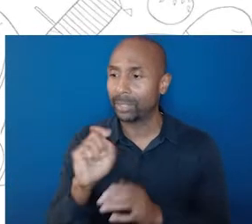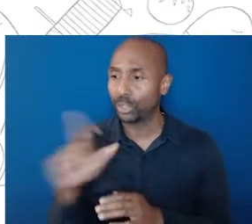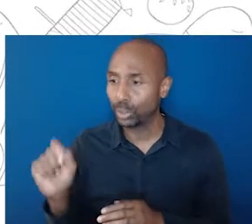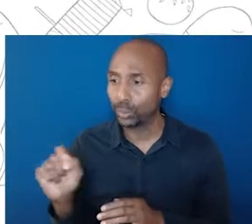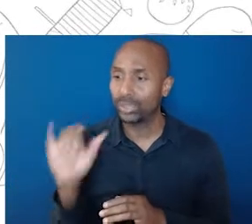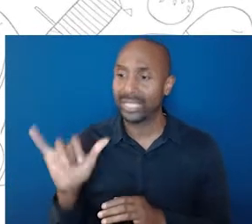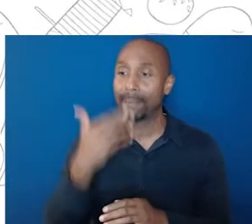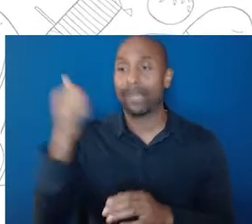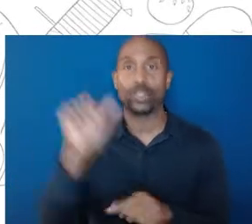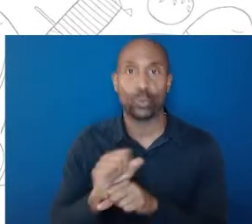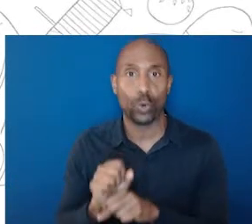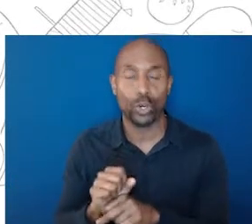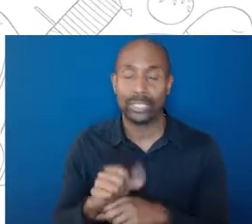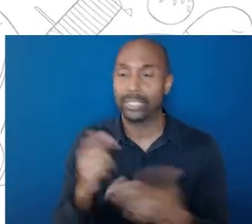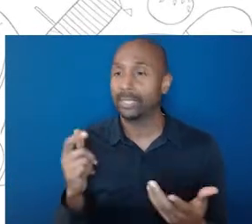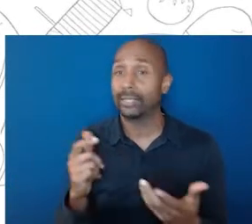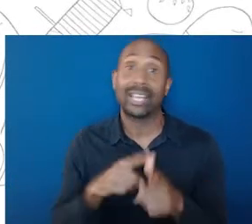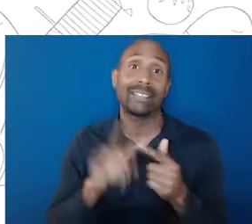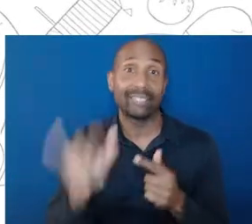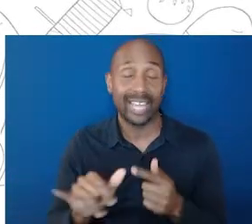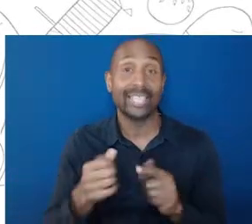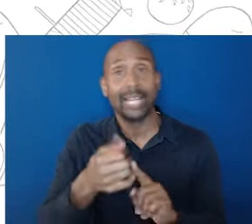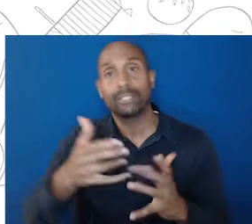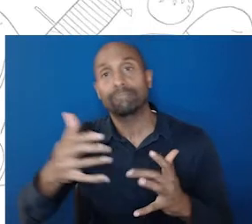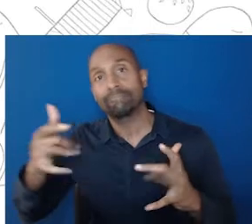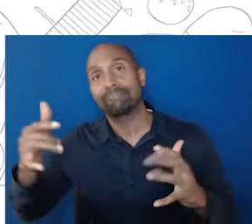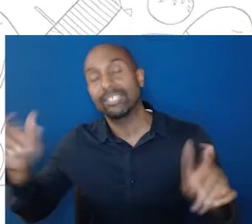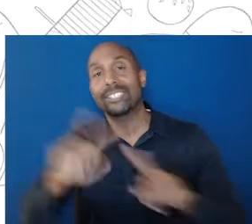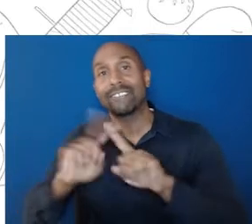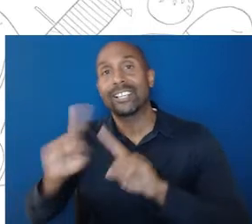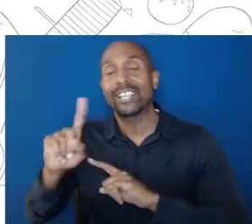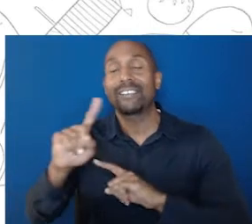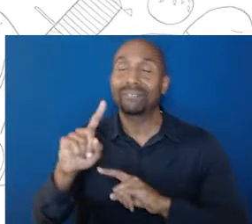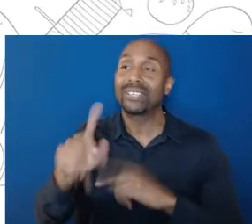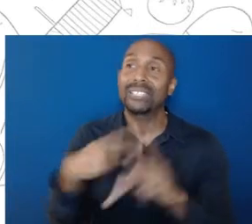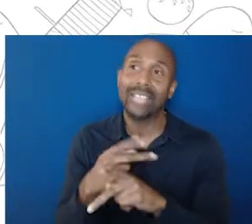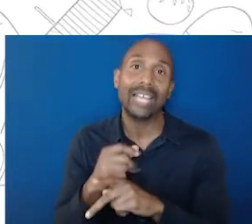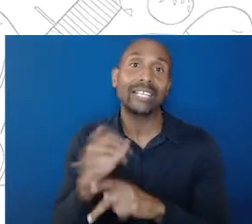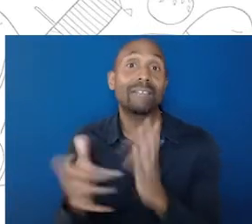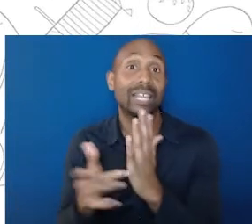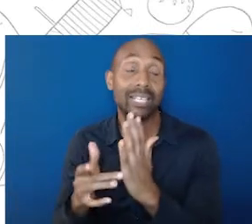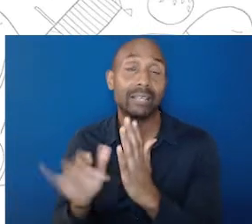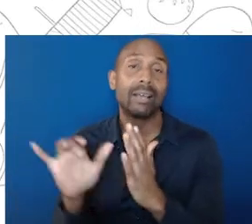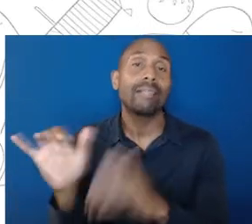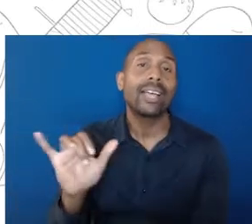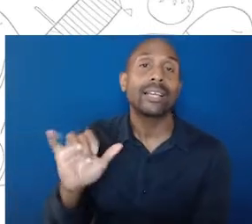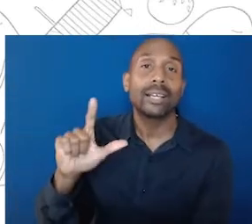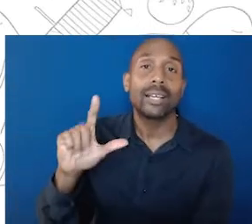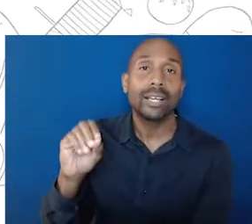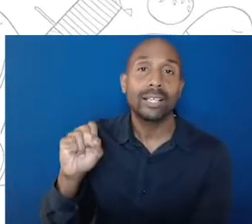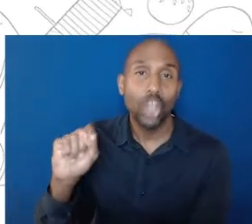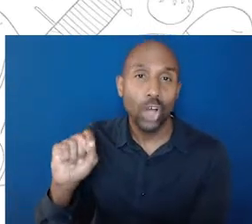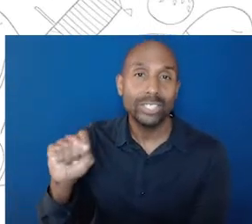for them. And of course that expands into all these different forms of it, like lost wax.